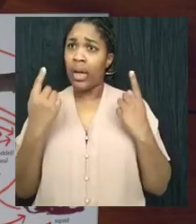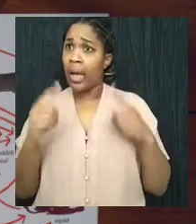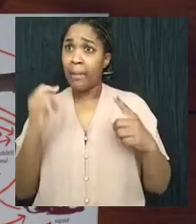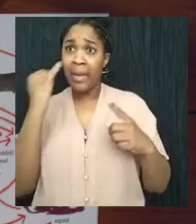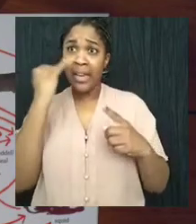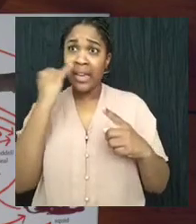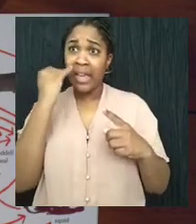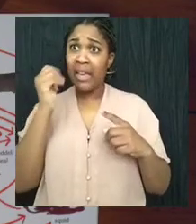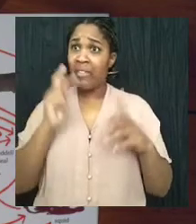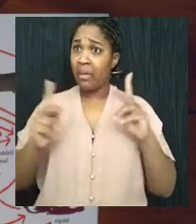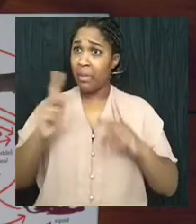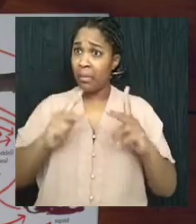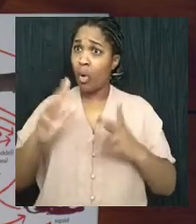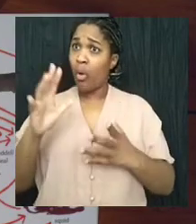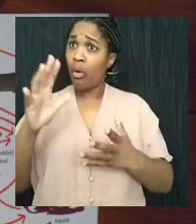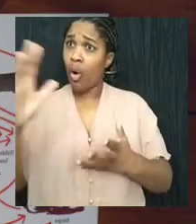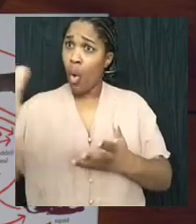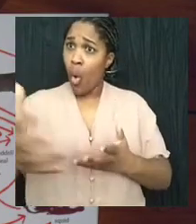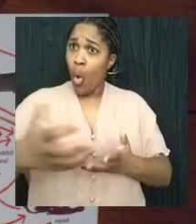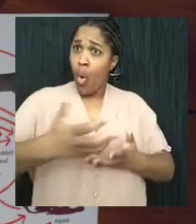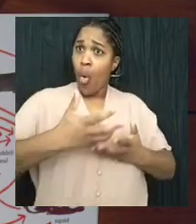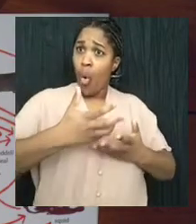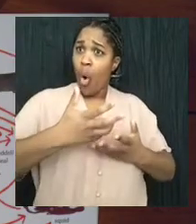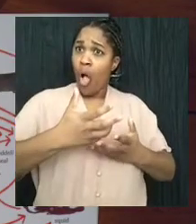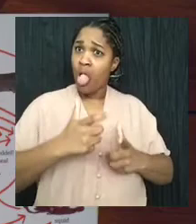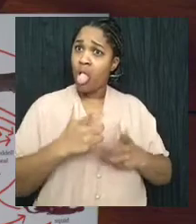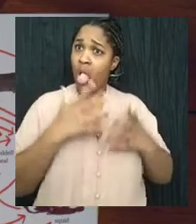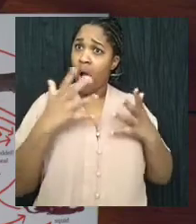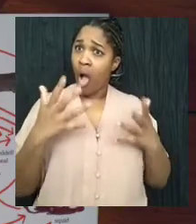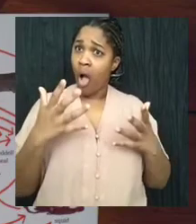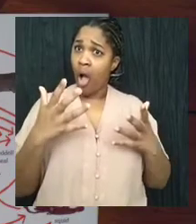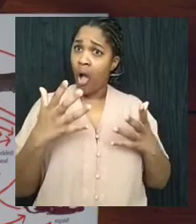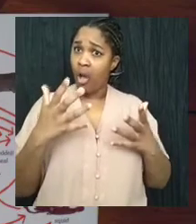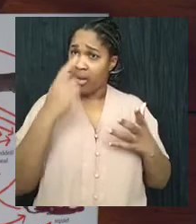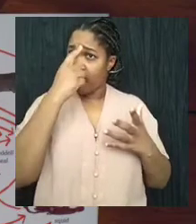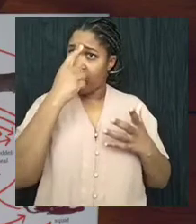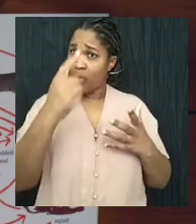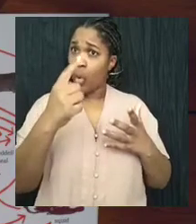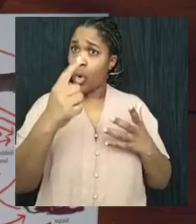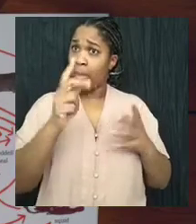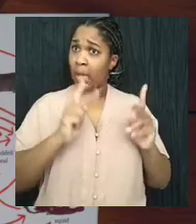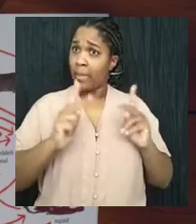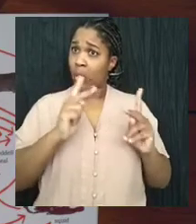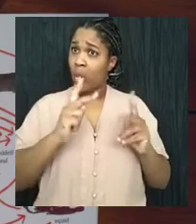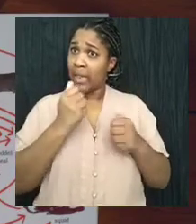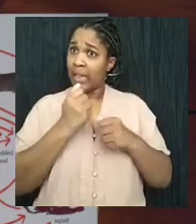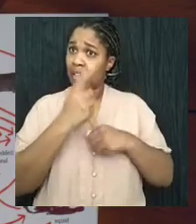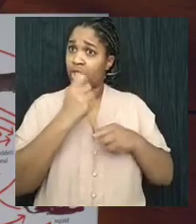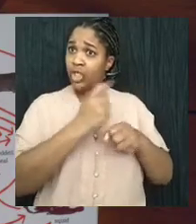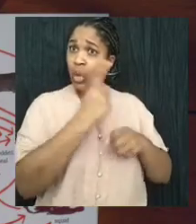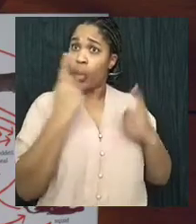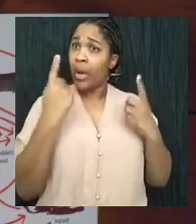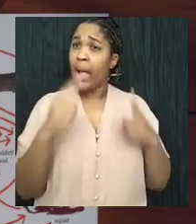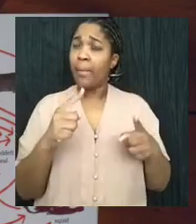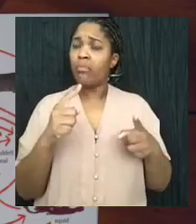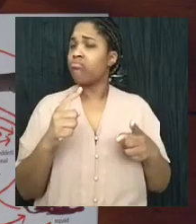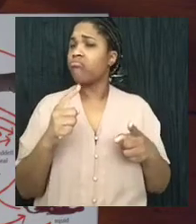fishermen took huge catches of krill each year? To find out, look at the drawing